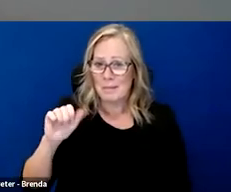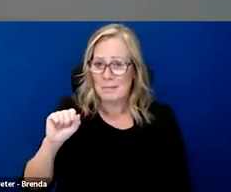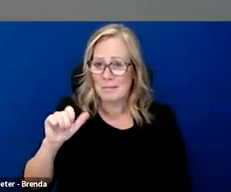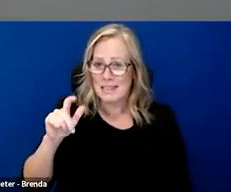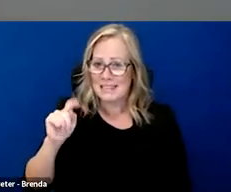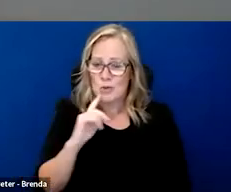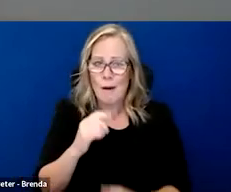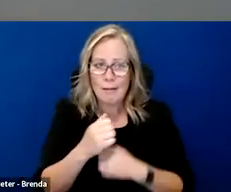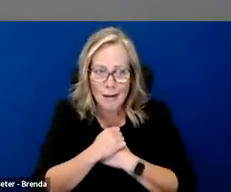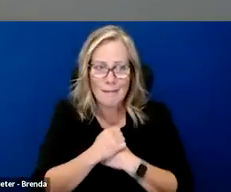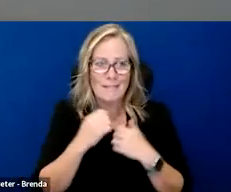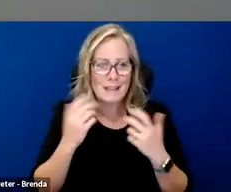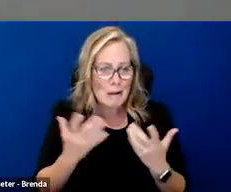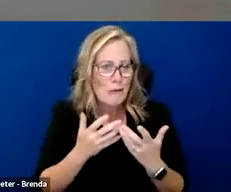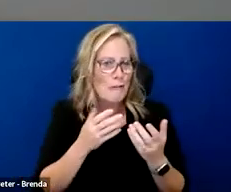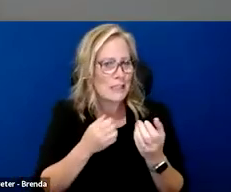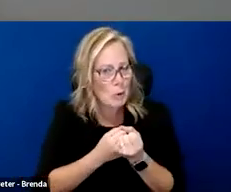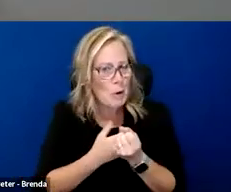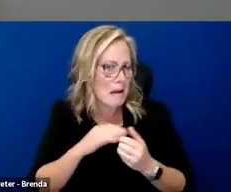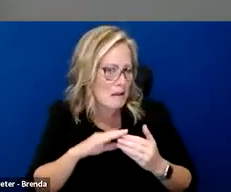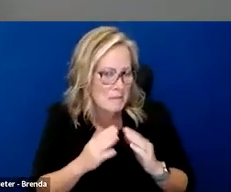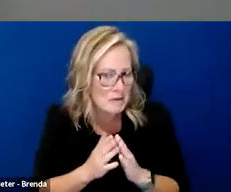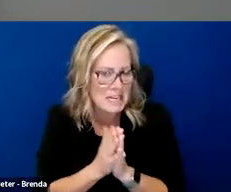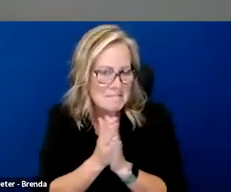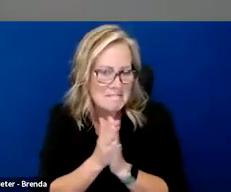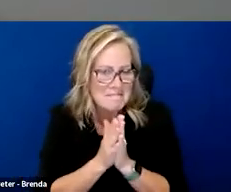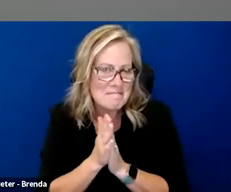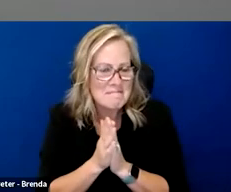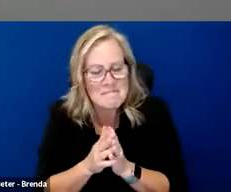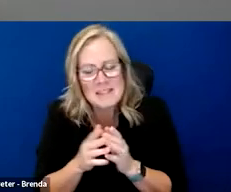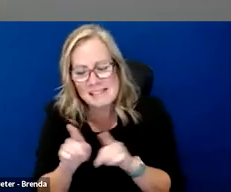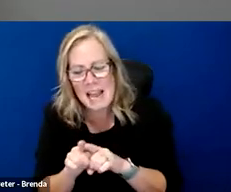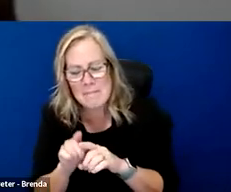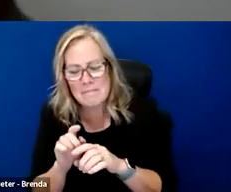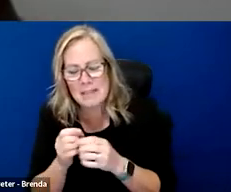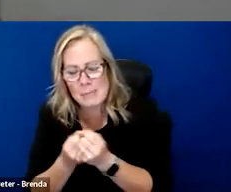community even closer than I do with City of Vancouver. But yeah, about